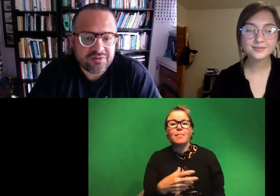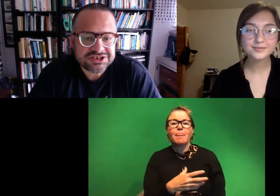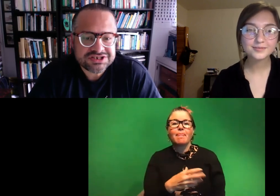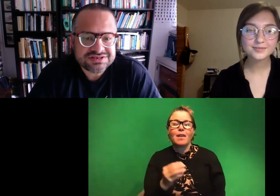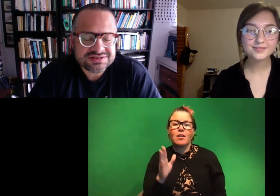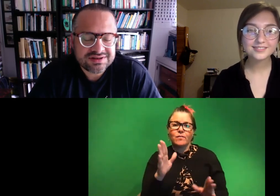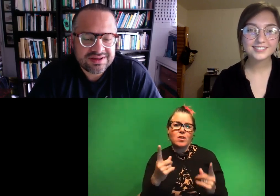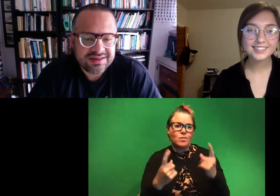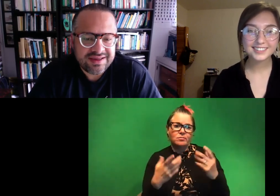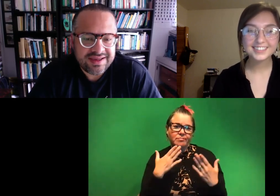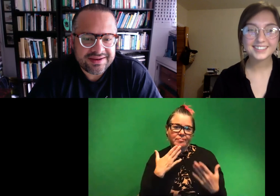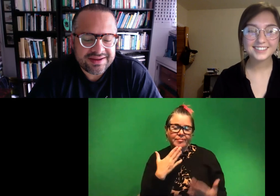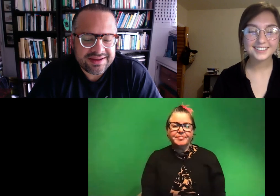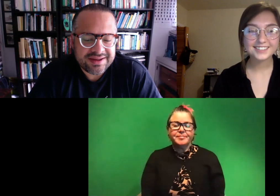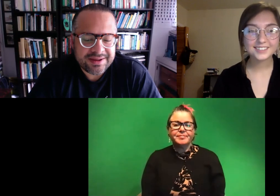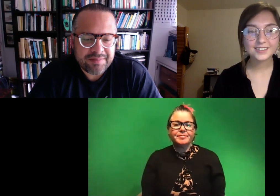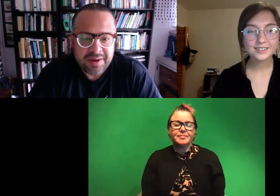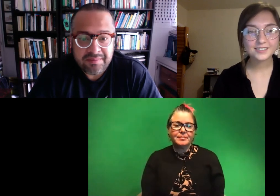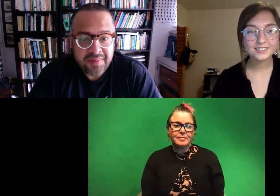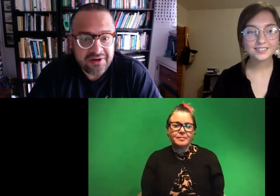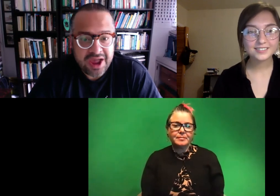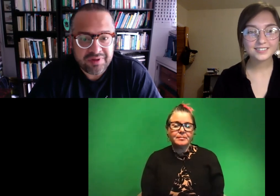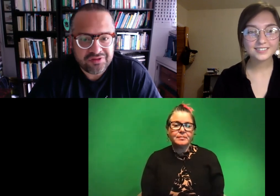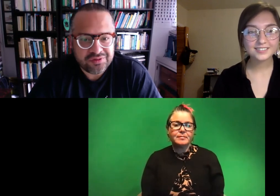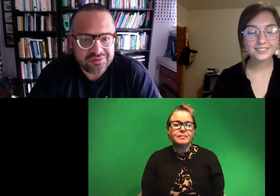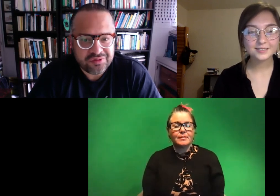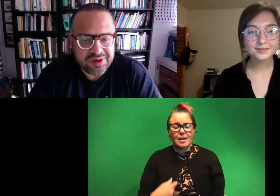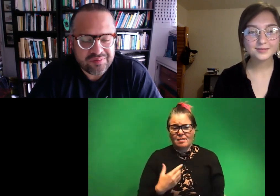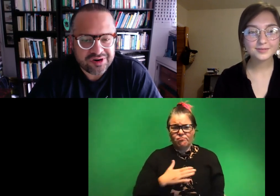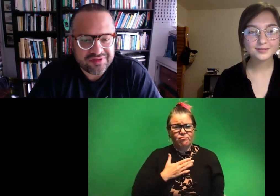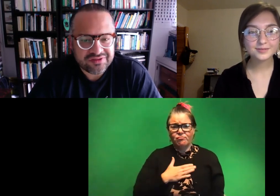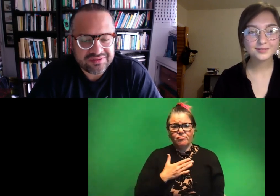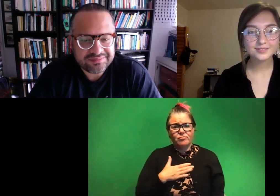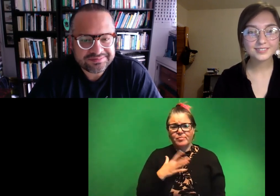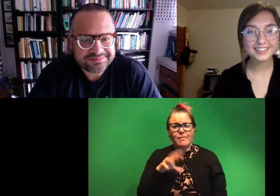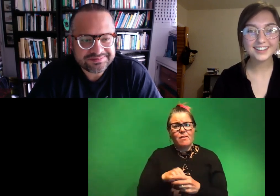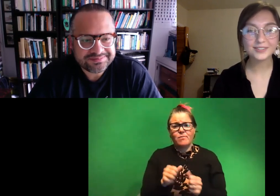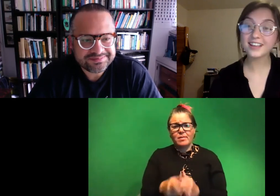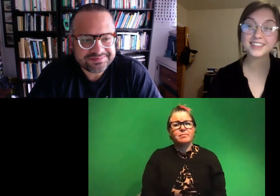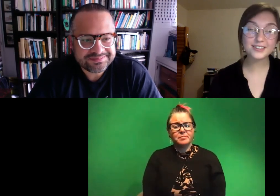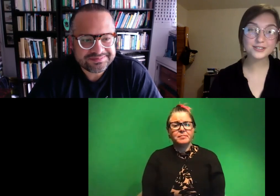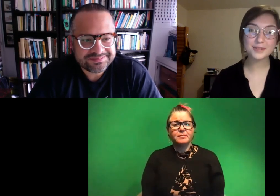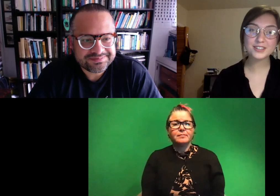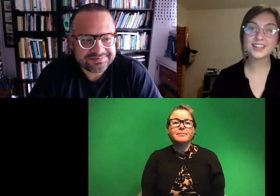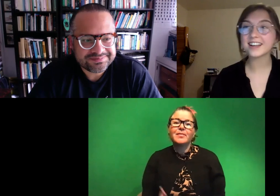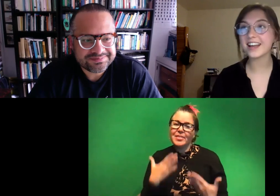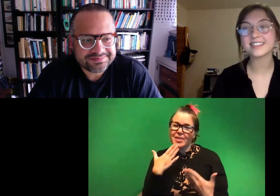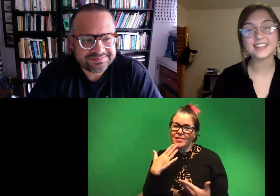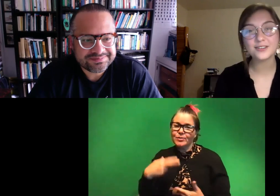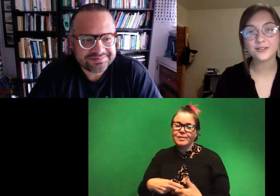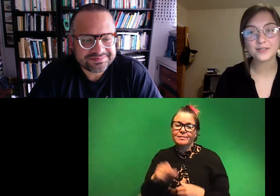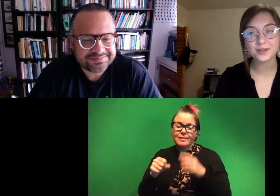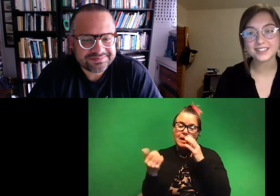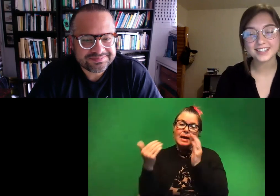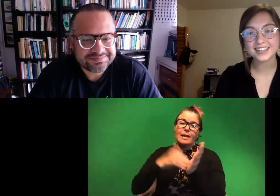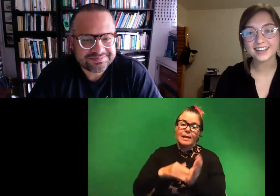great questions. And I'm very happy to be part of this. Yeah, thank you so much. And again, thank